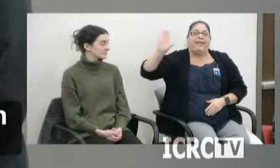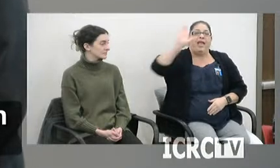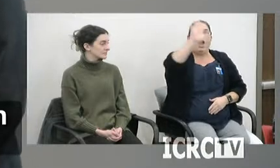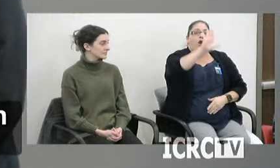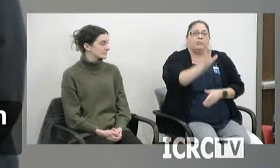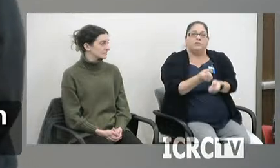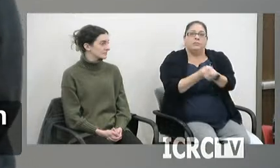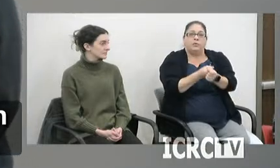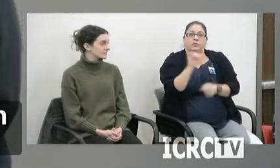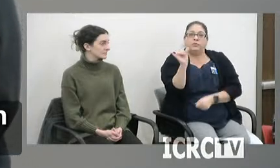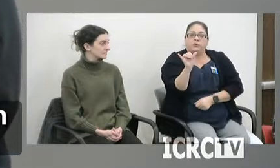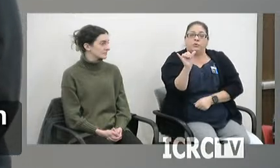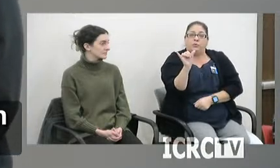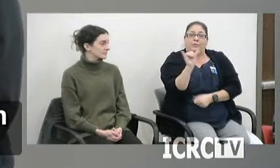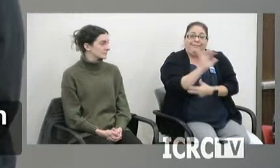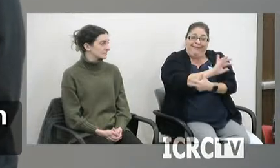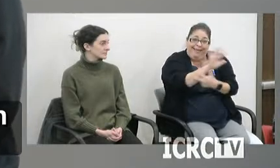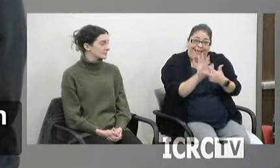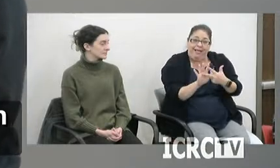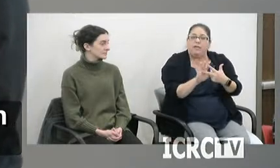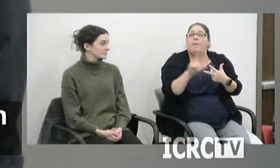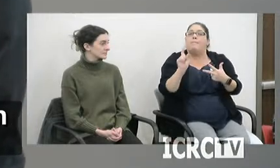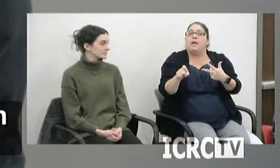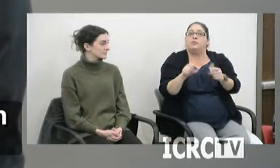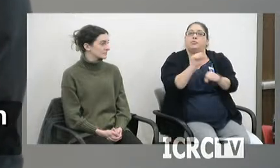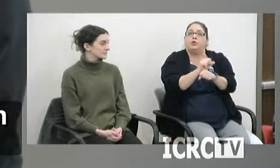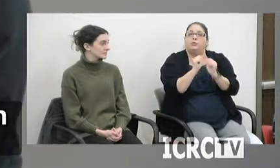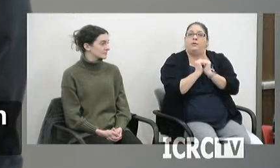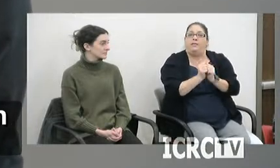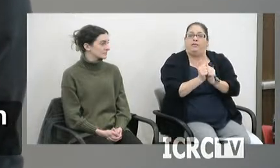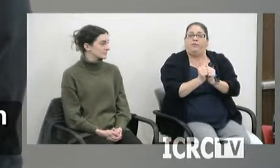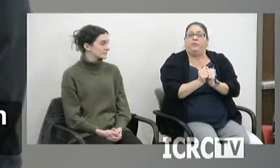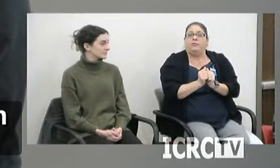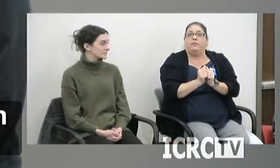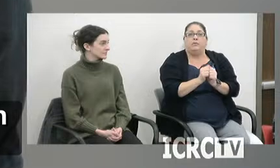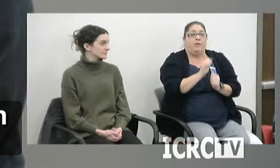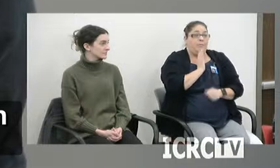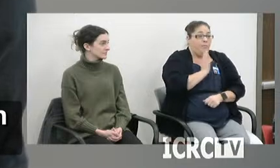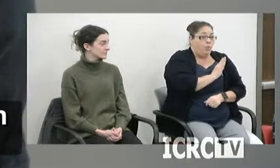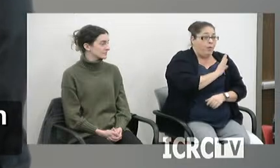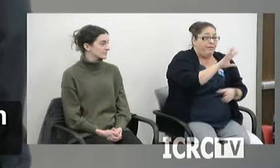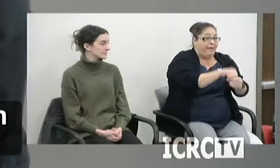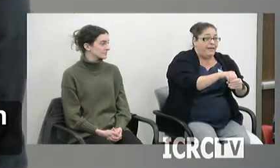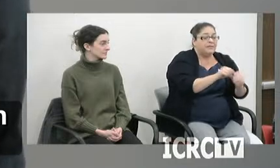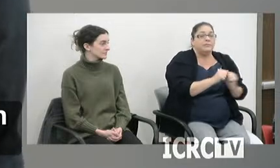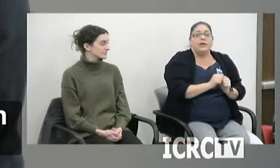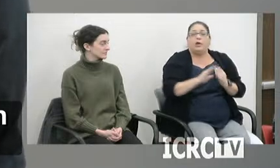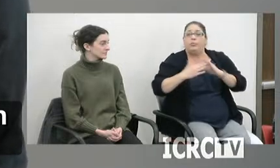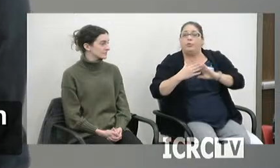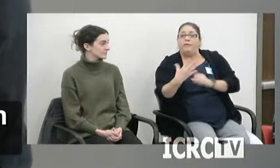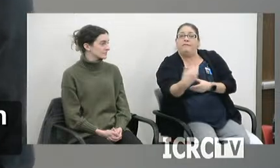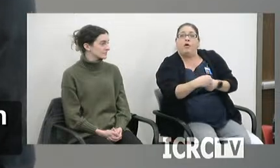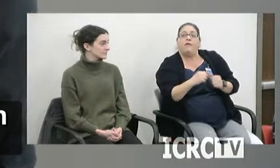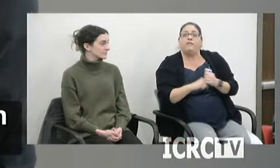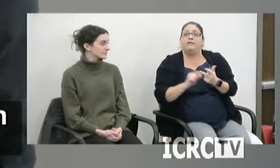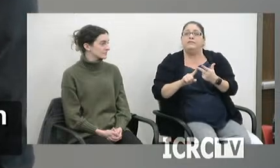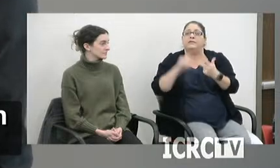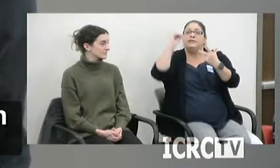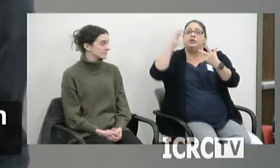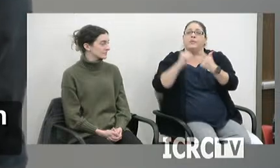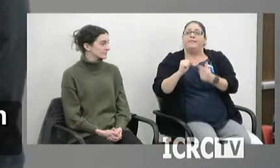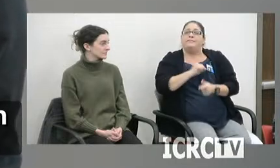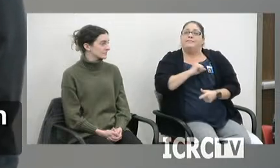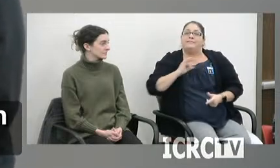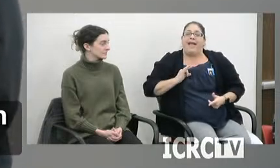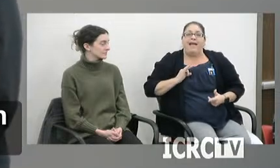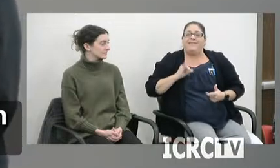All those 3 things have to work. Board engagement, community involvement, teacher staff buy-in, or we